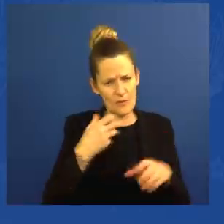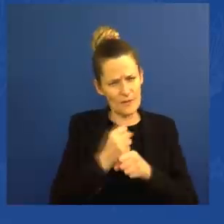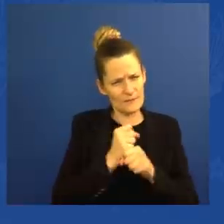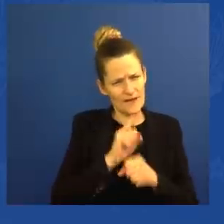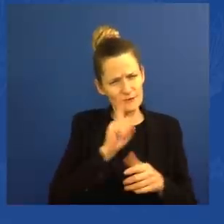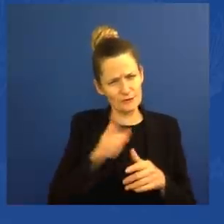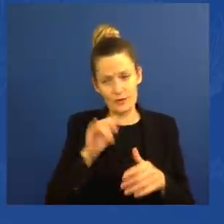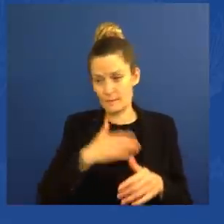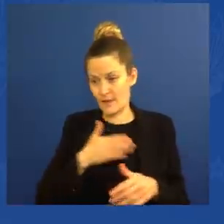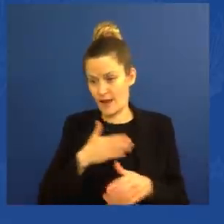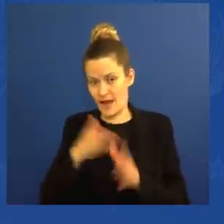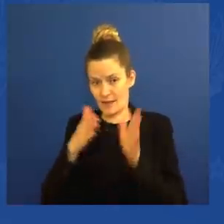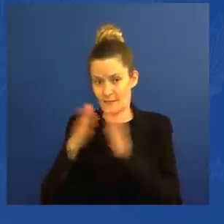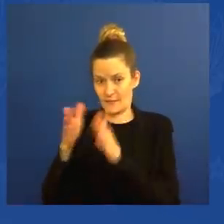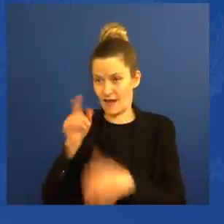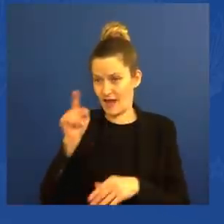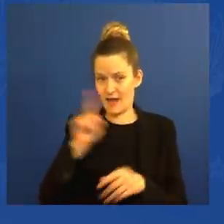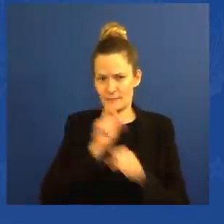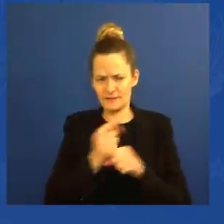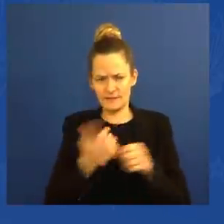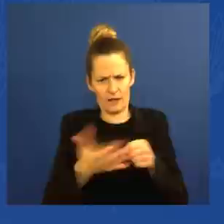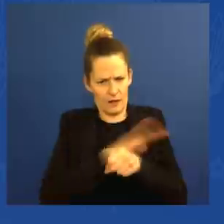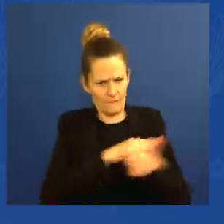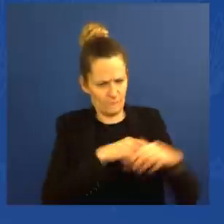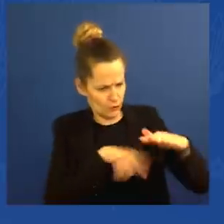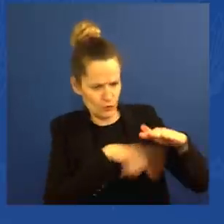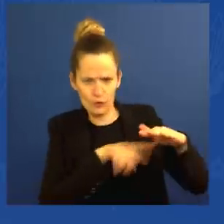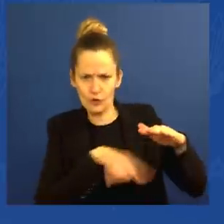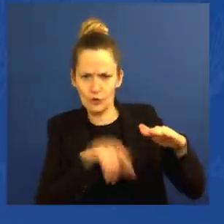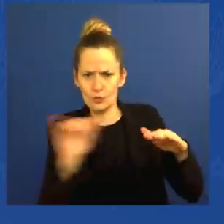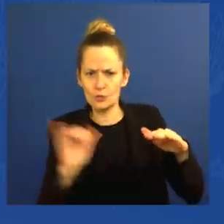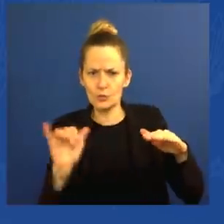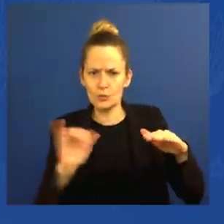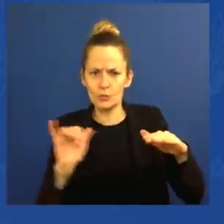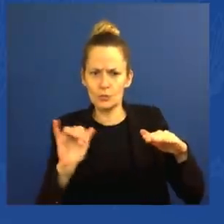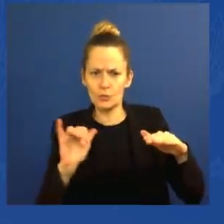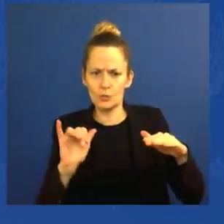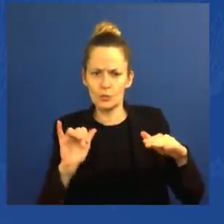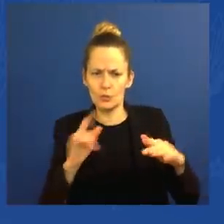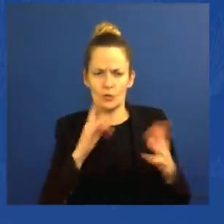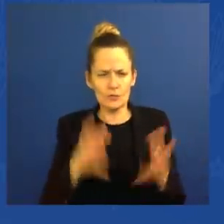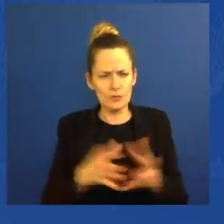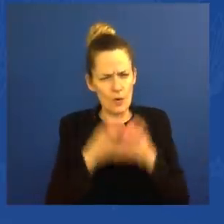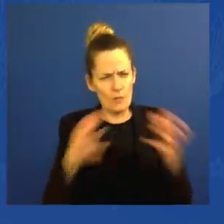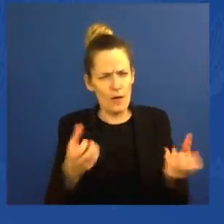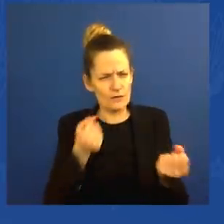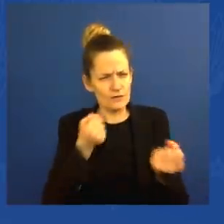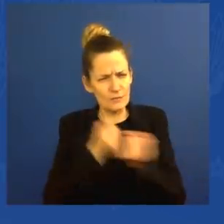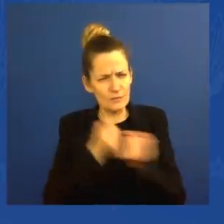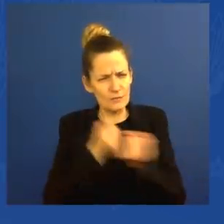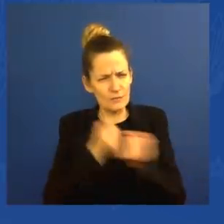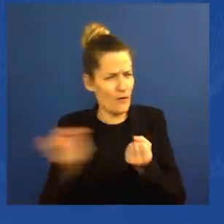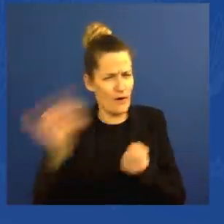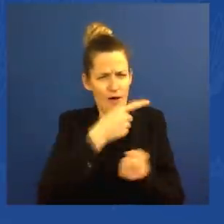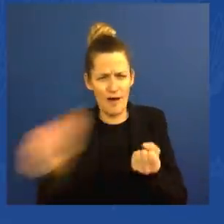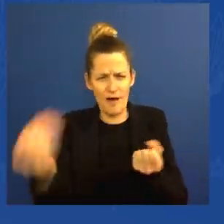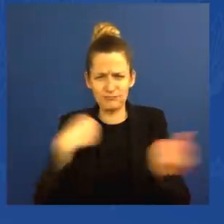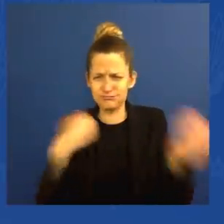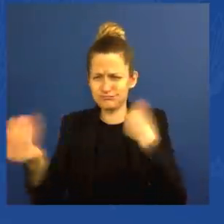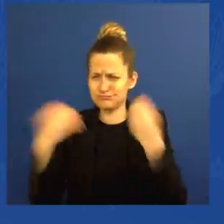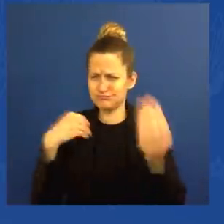your support and so many local officials around the country. I don't need to remind you the situation you all inherited in